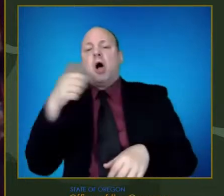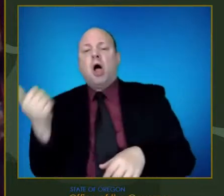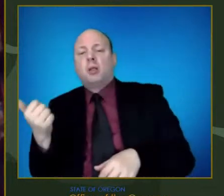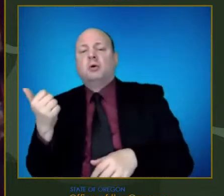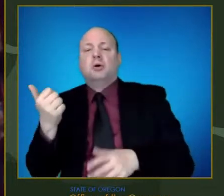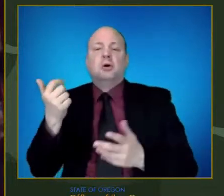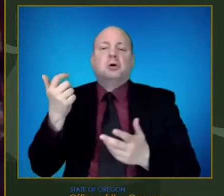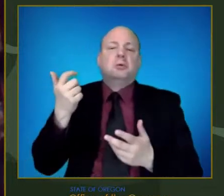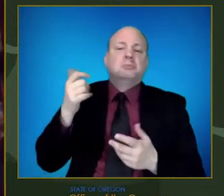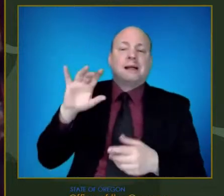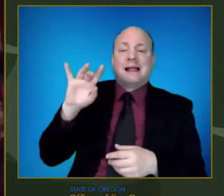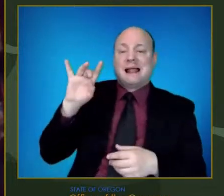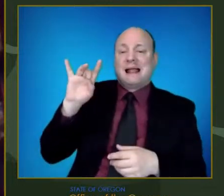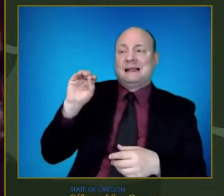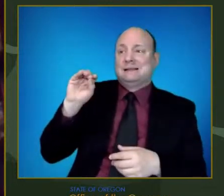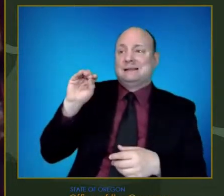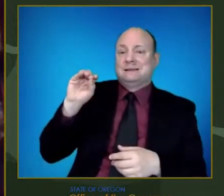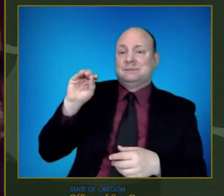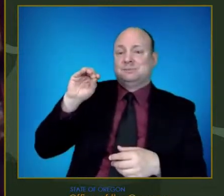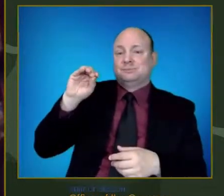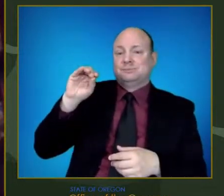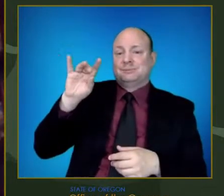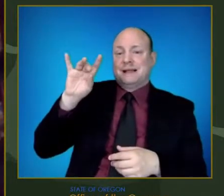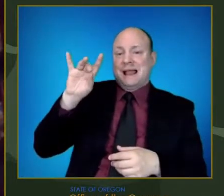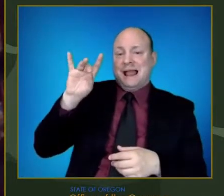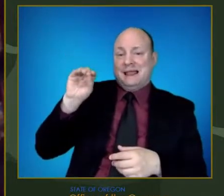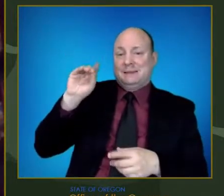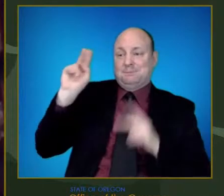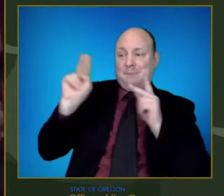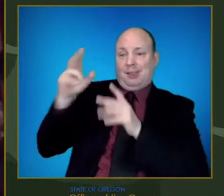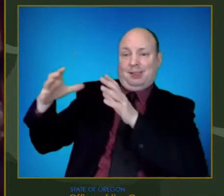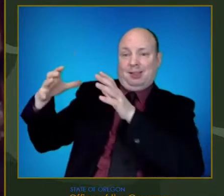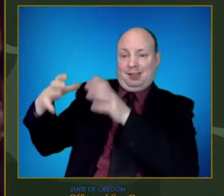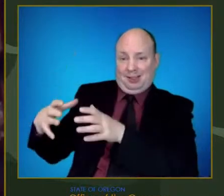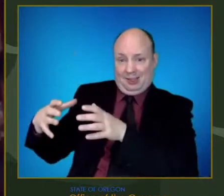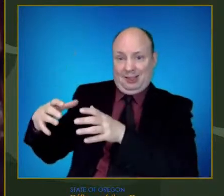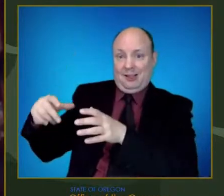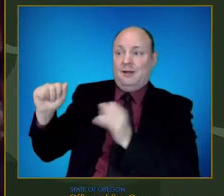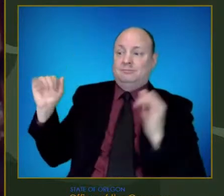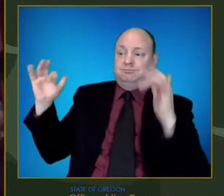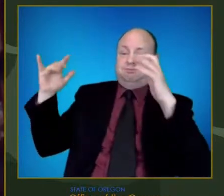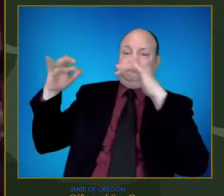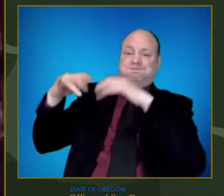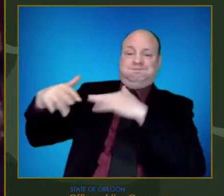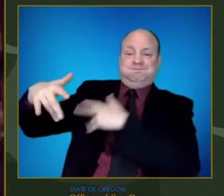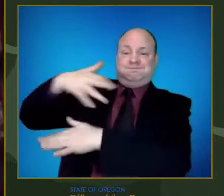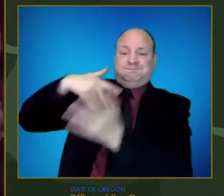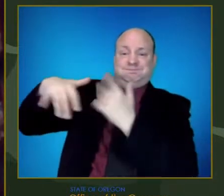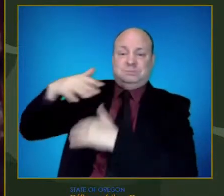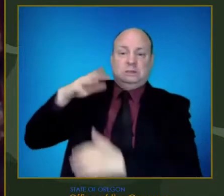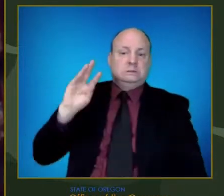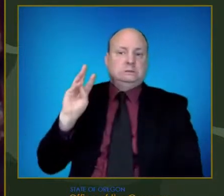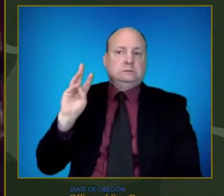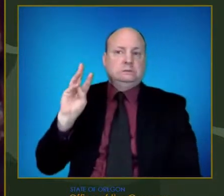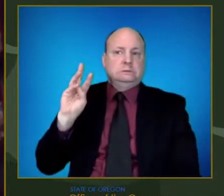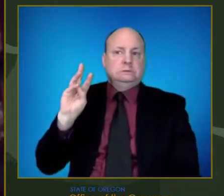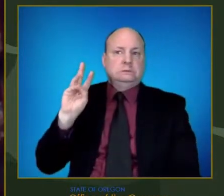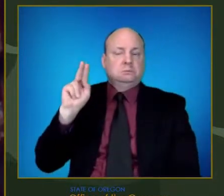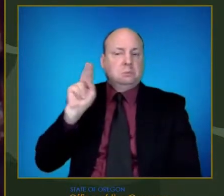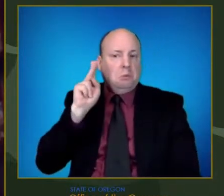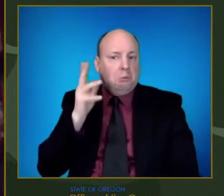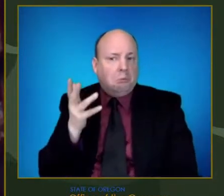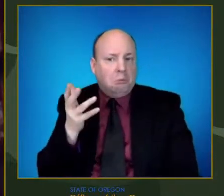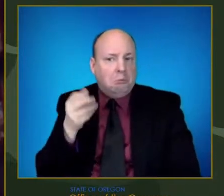students, who attended a social gathering where there were also 6 infectious people in attendance. This outbreak resulted